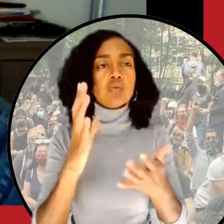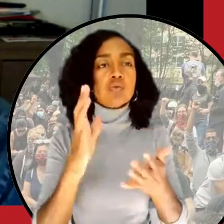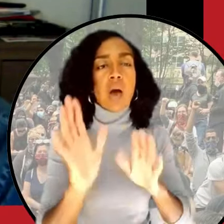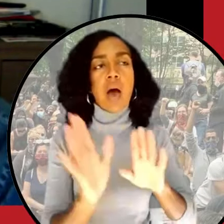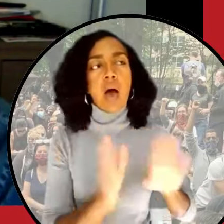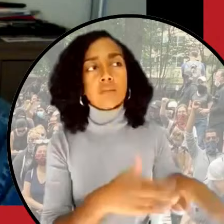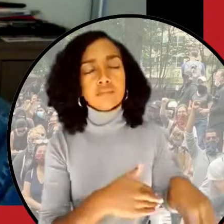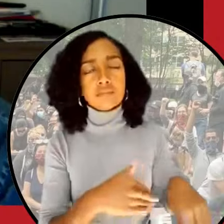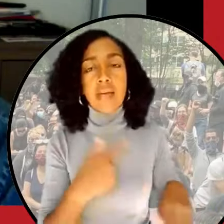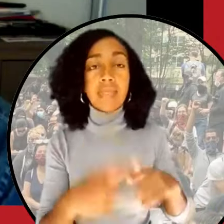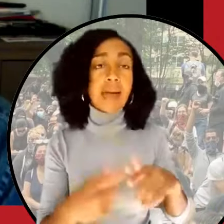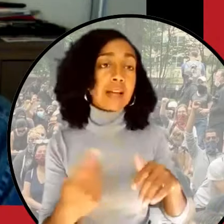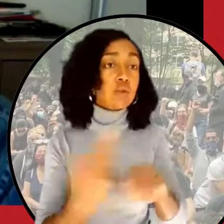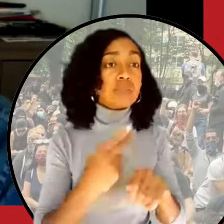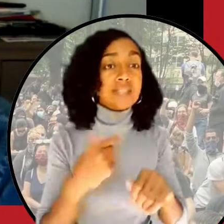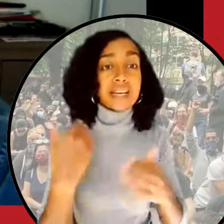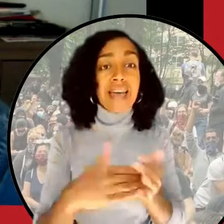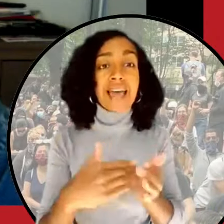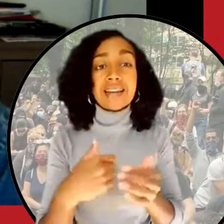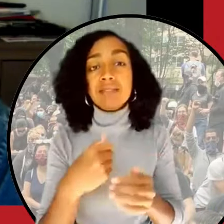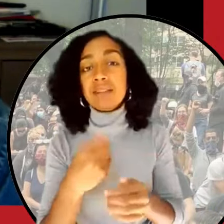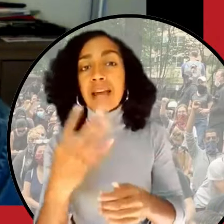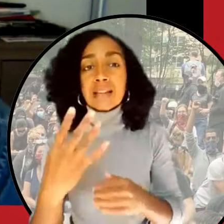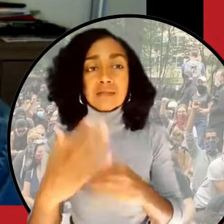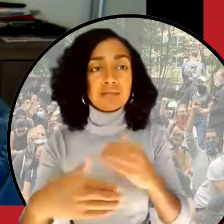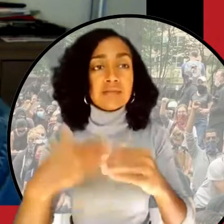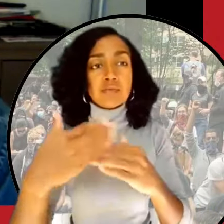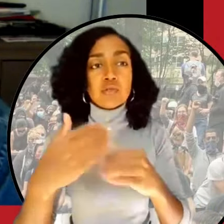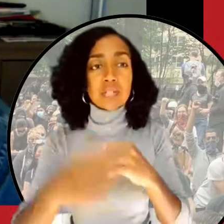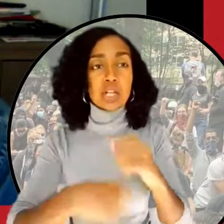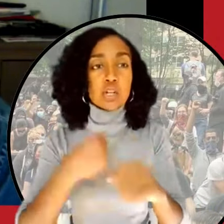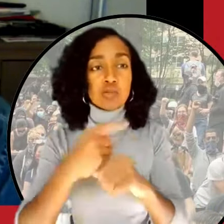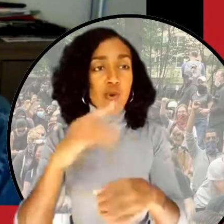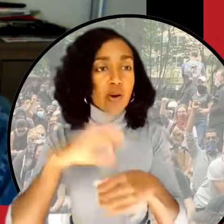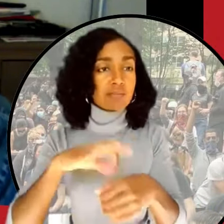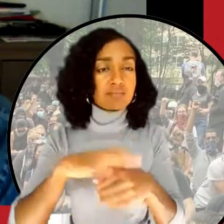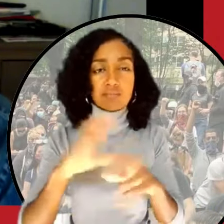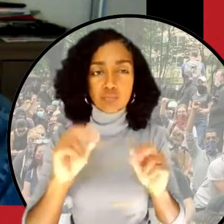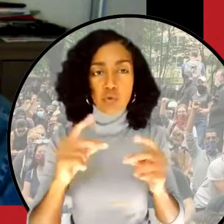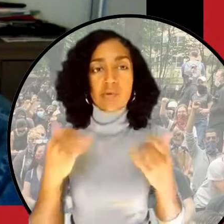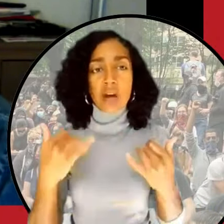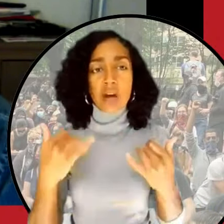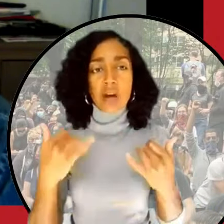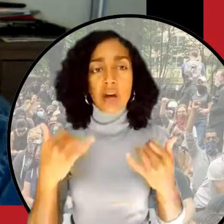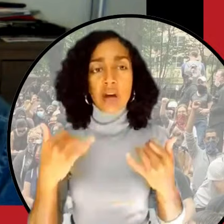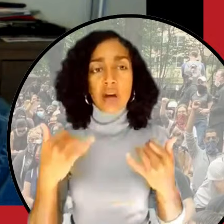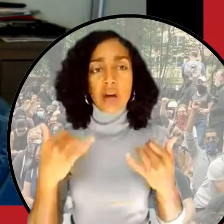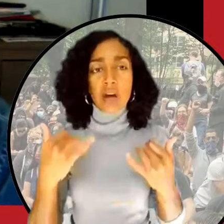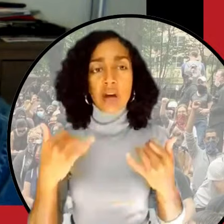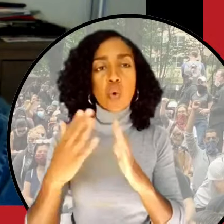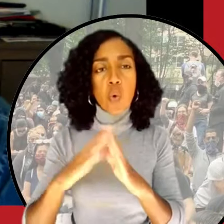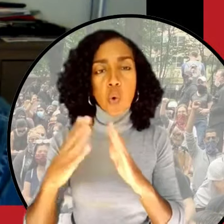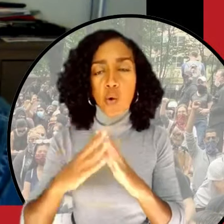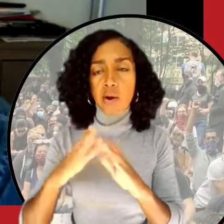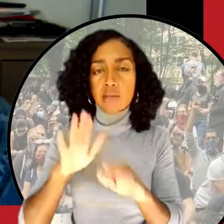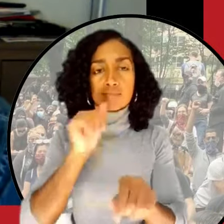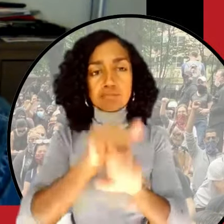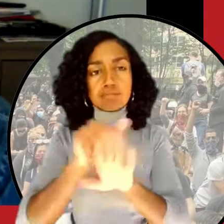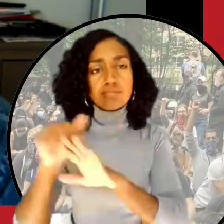to use that. So we're doing a door hanging campaign right now, targeted at all the state